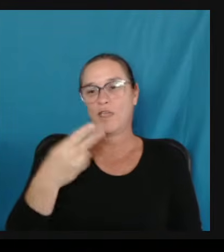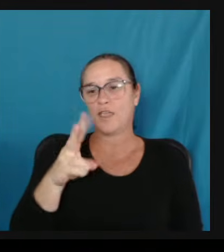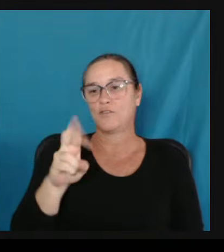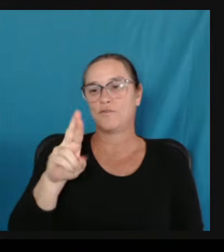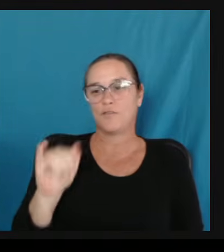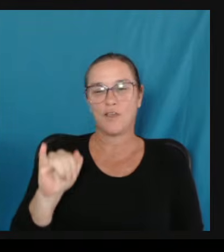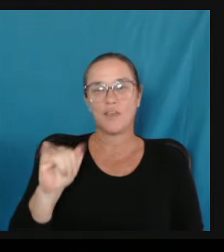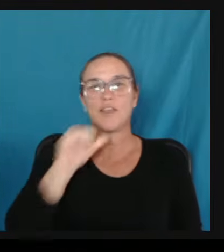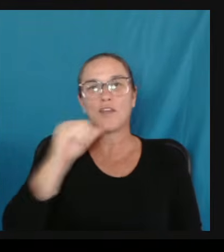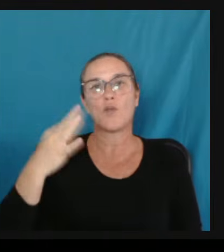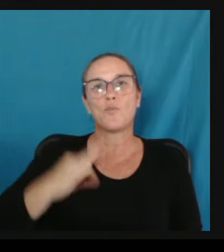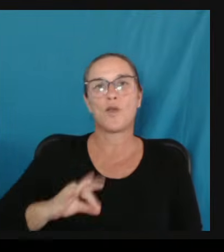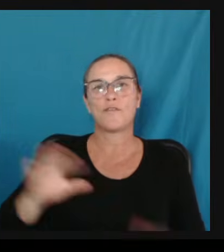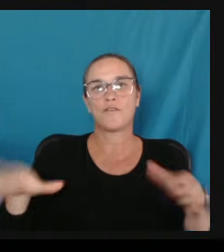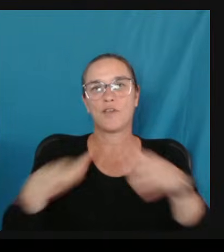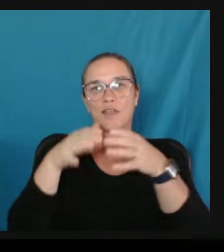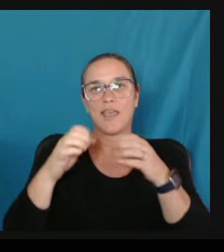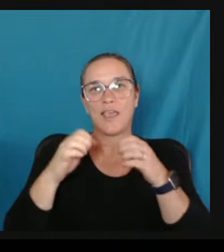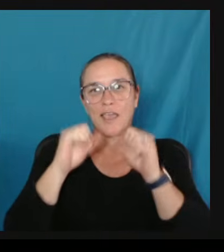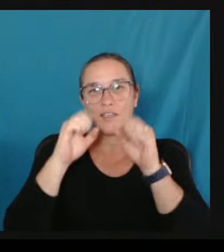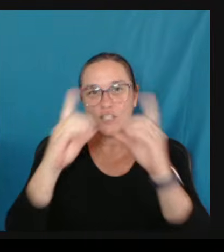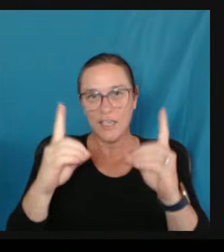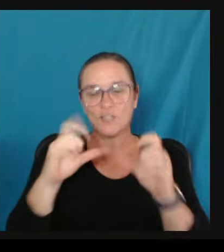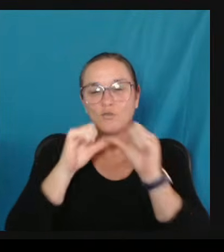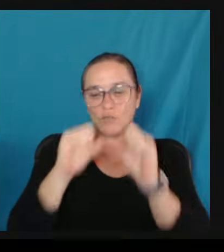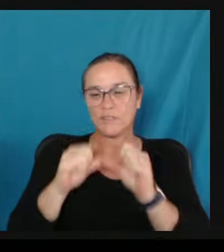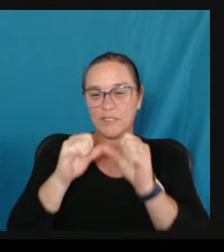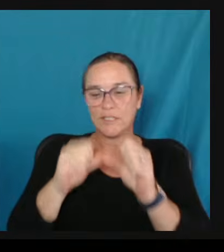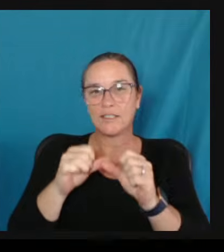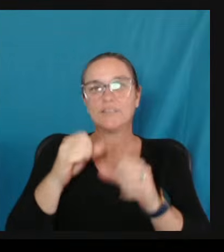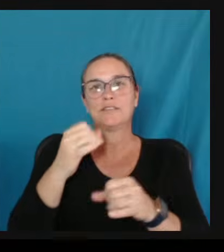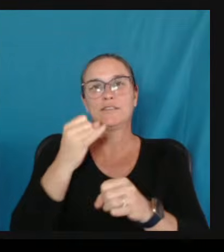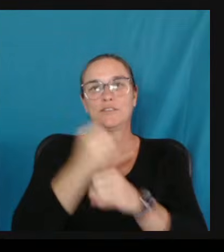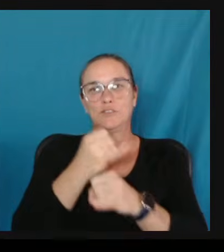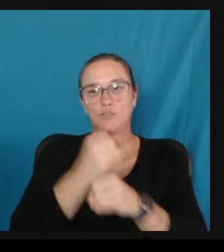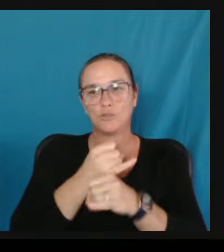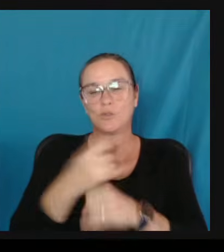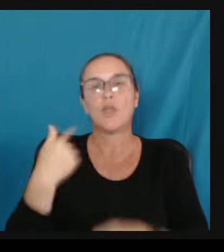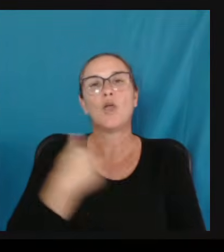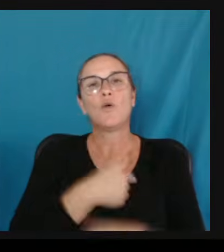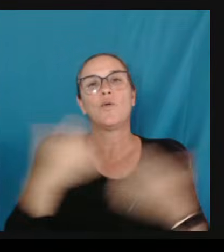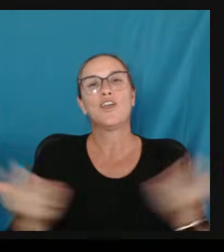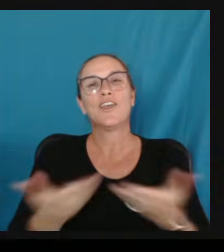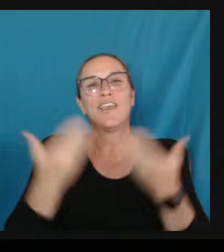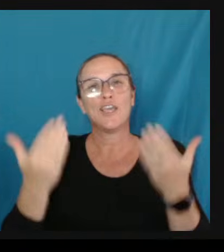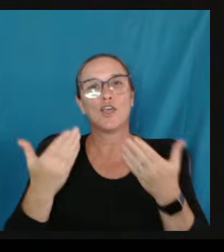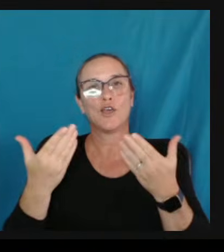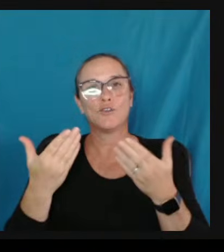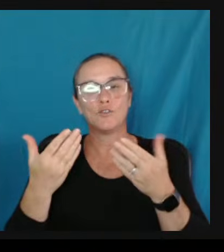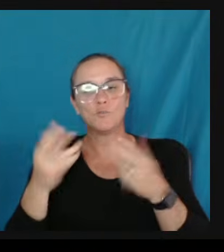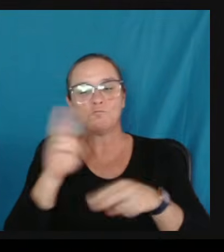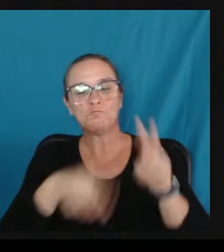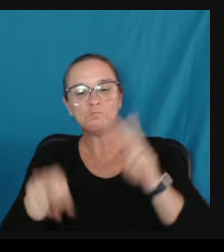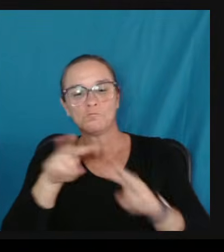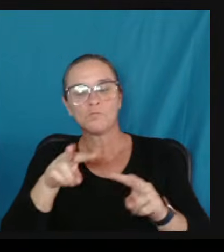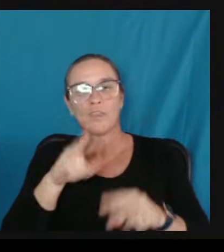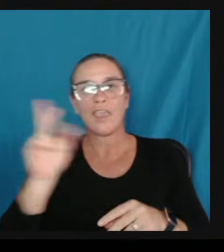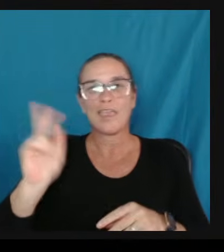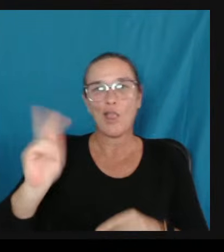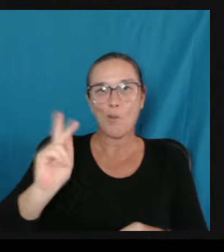nonprofit Hawaiian Volcano Education and Resilience Institute, and we're here to keep track of Kilauea and ahead